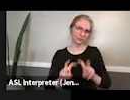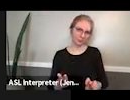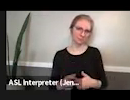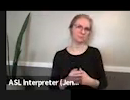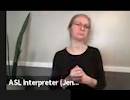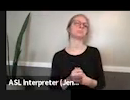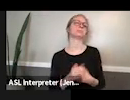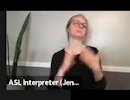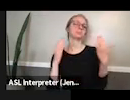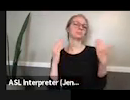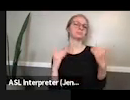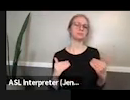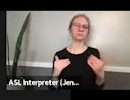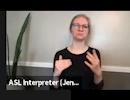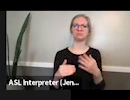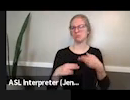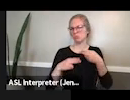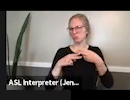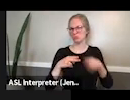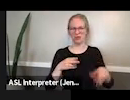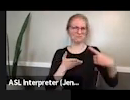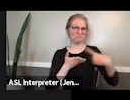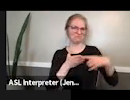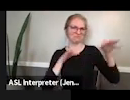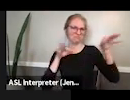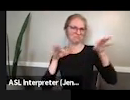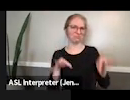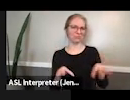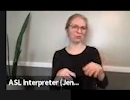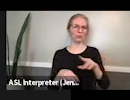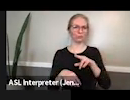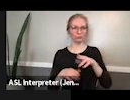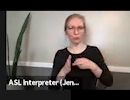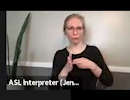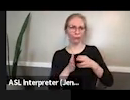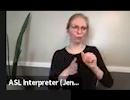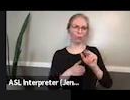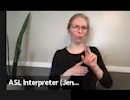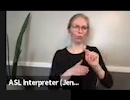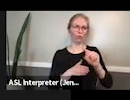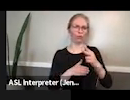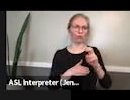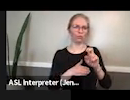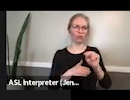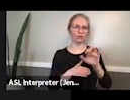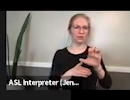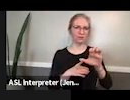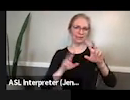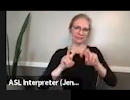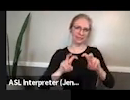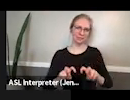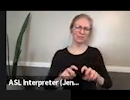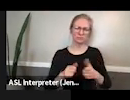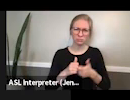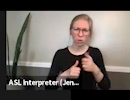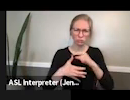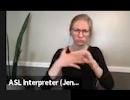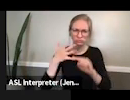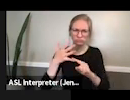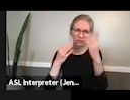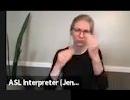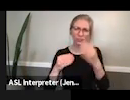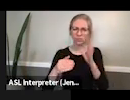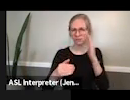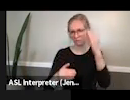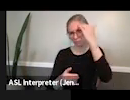We'll have a brief discussion of what authentic assessment means. Most of this, I think, will be familiar to you, but we're going to